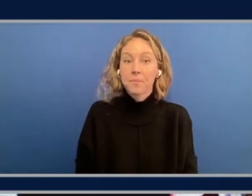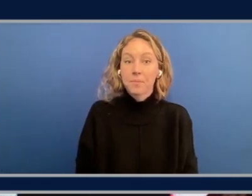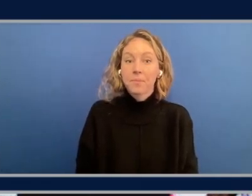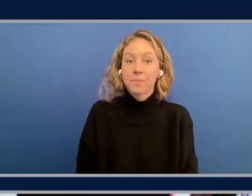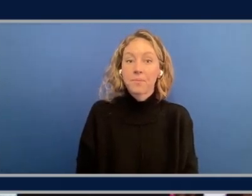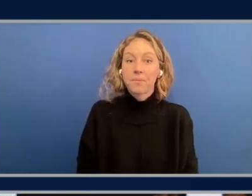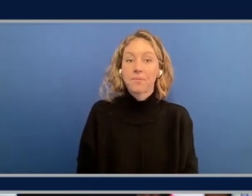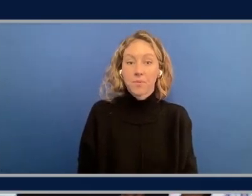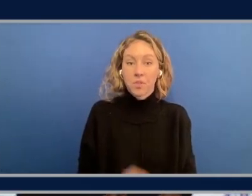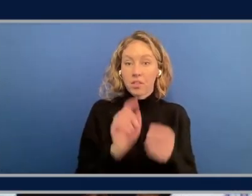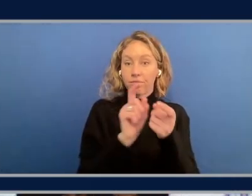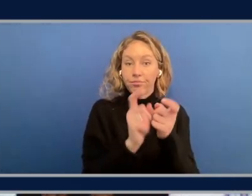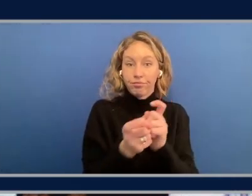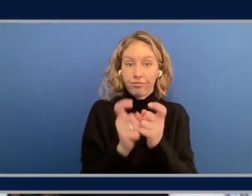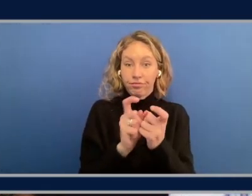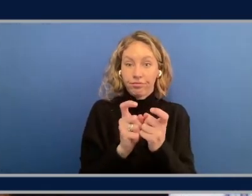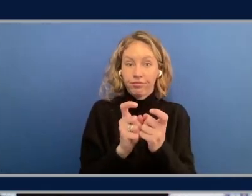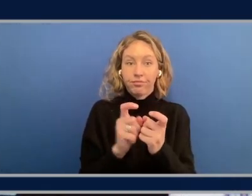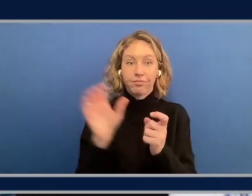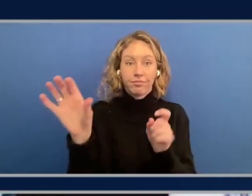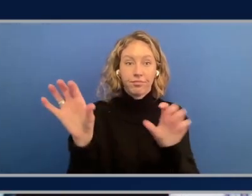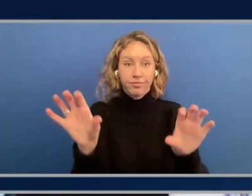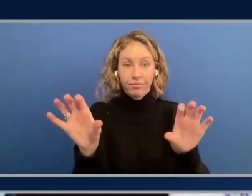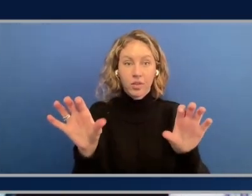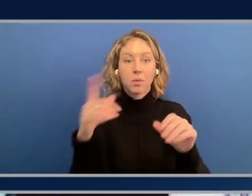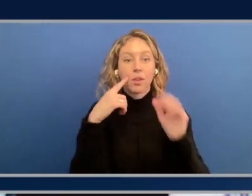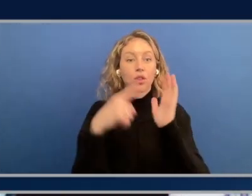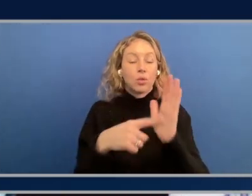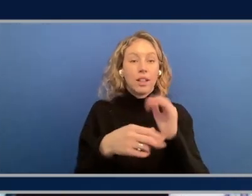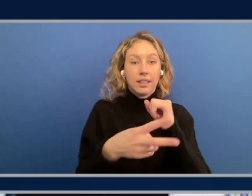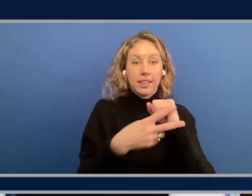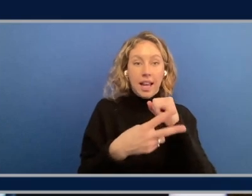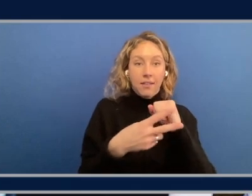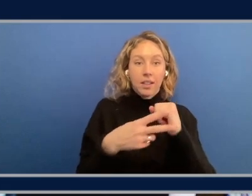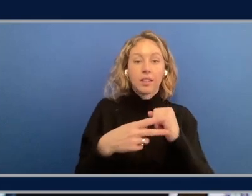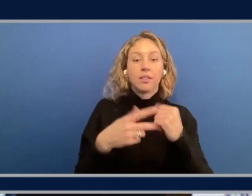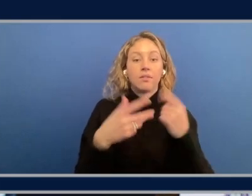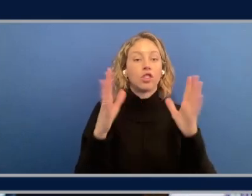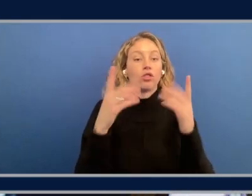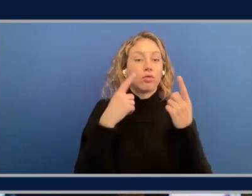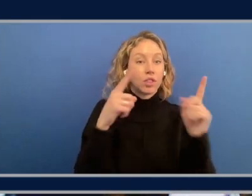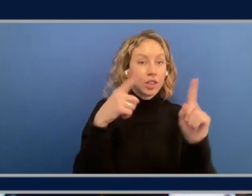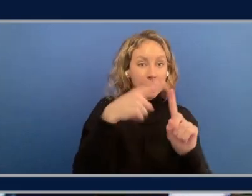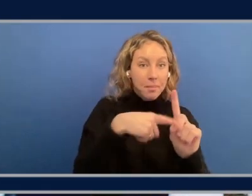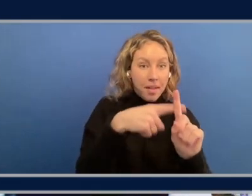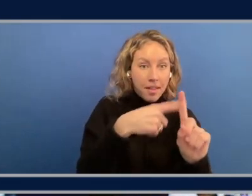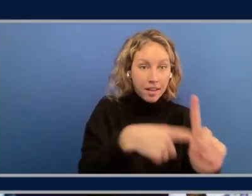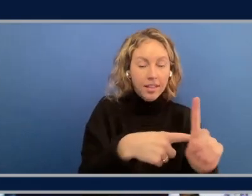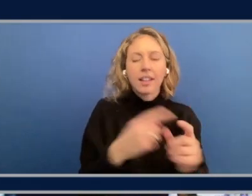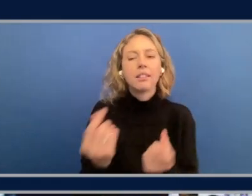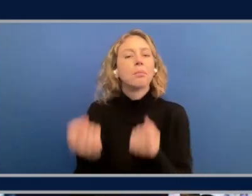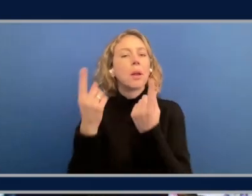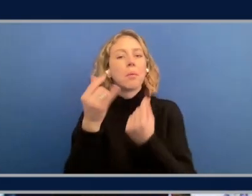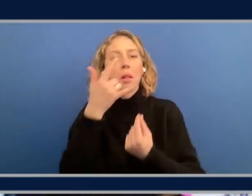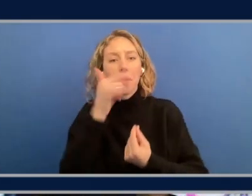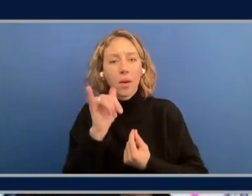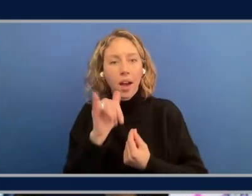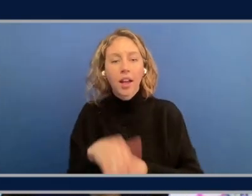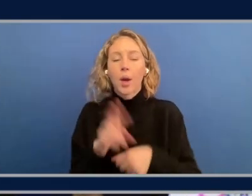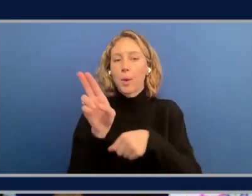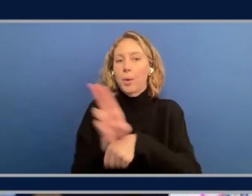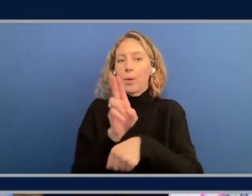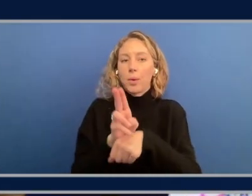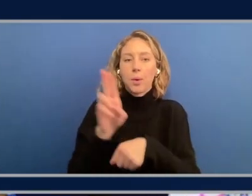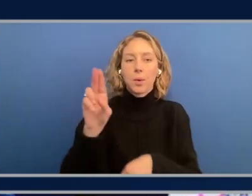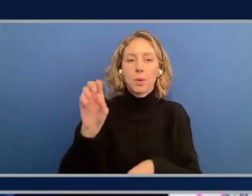getting updated Right. to show the savings that we have achieved month over month. What does the spend look like month over month, and then the usage, how it